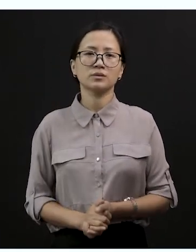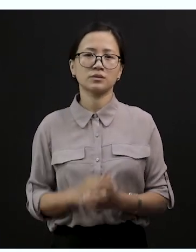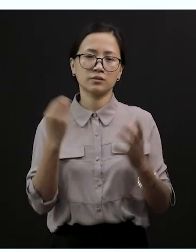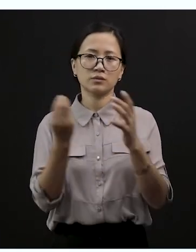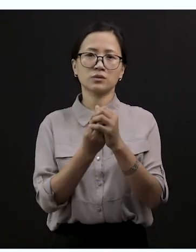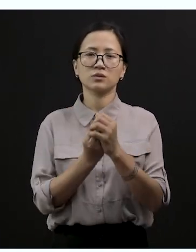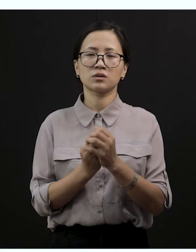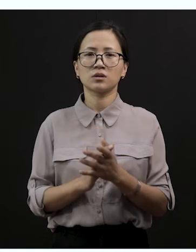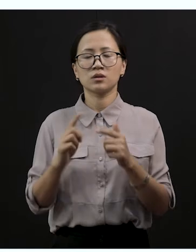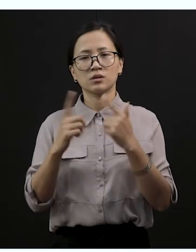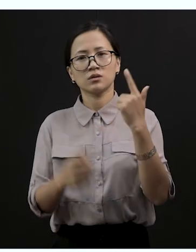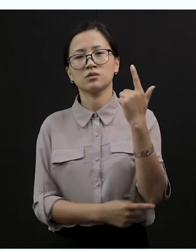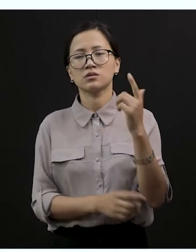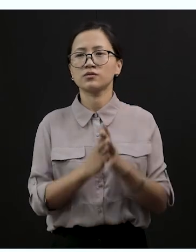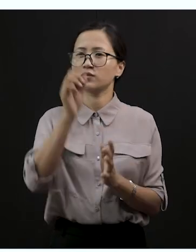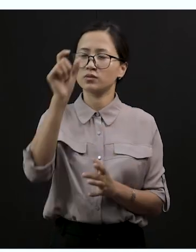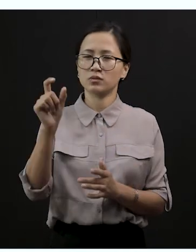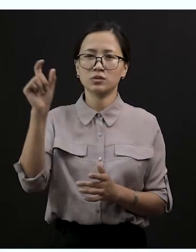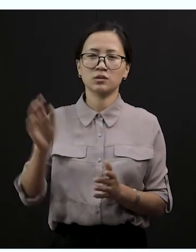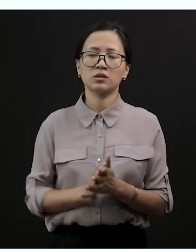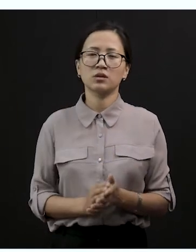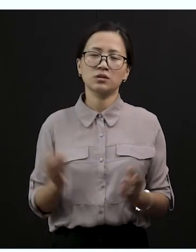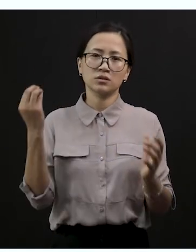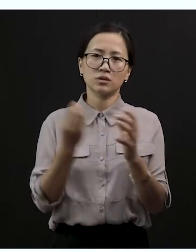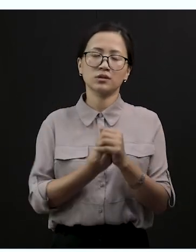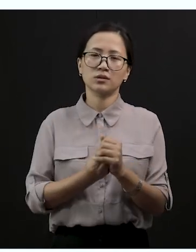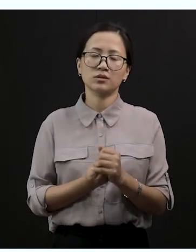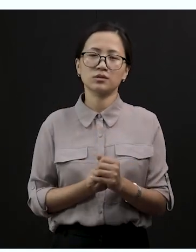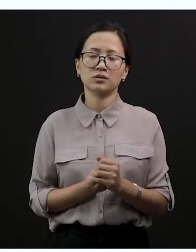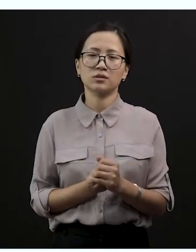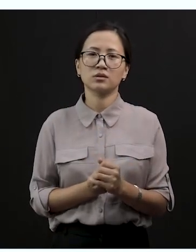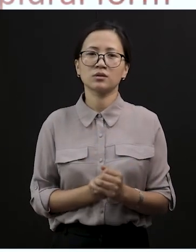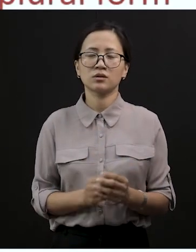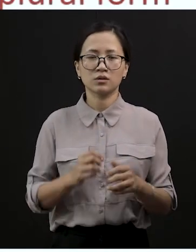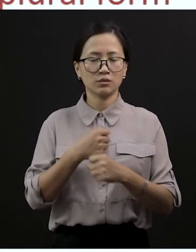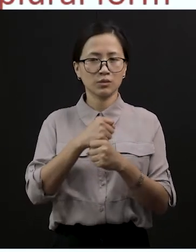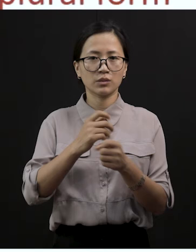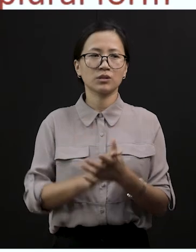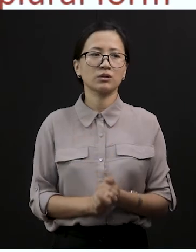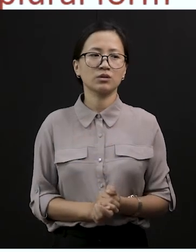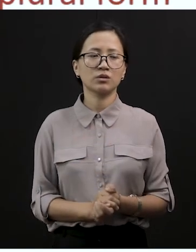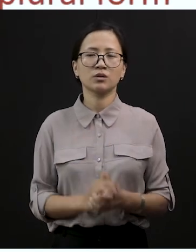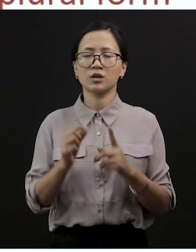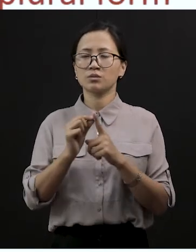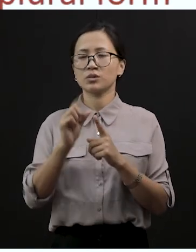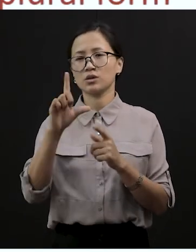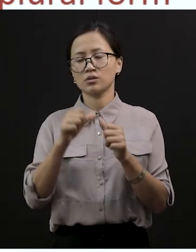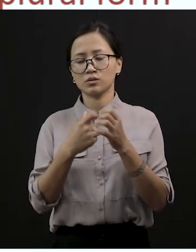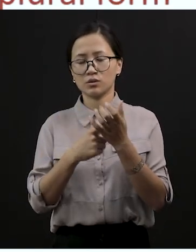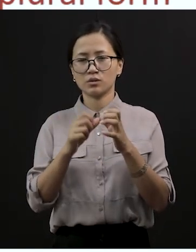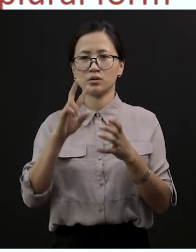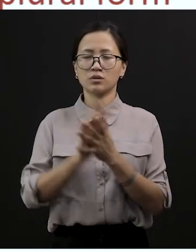sound together at the end of a word, then I will just add S in order to make it a plural sound,